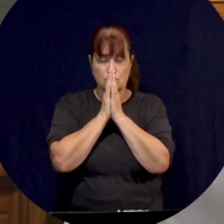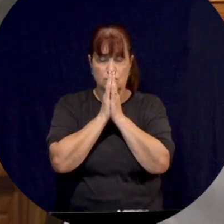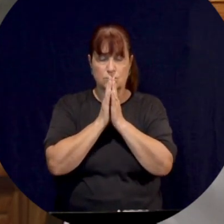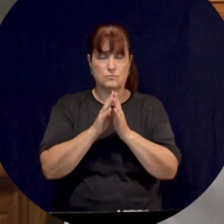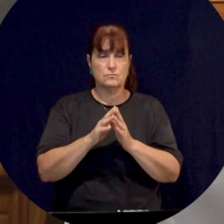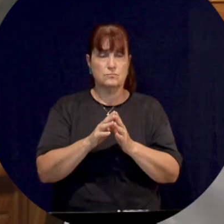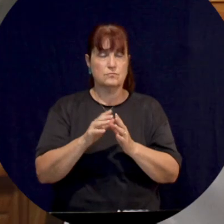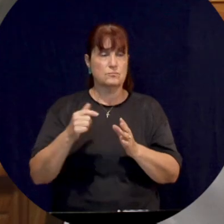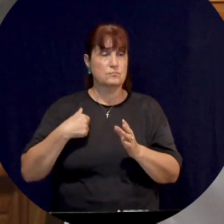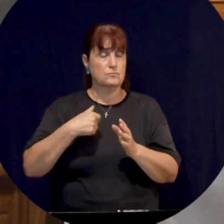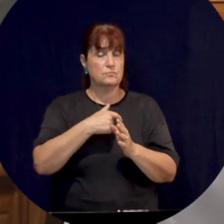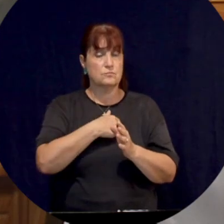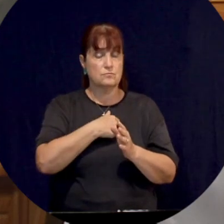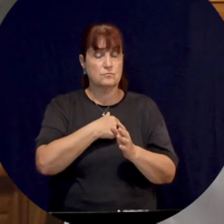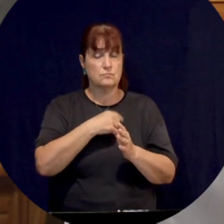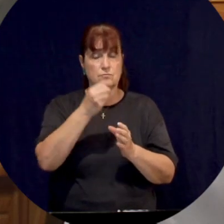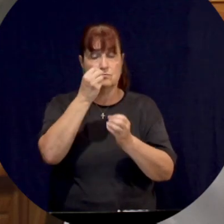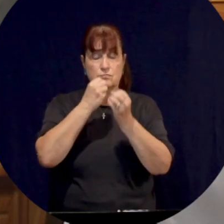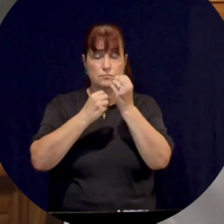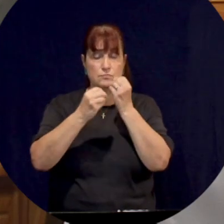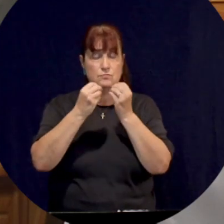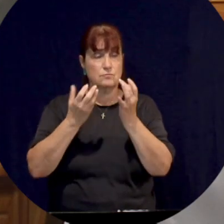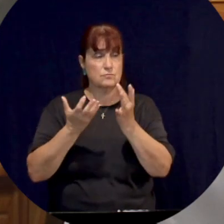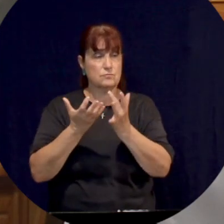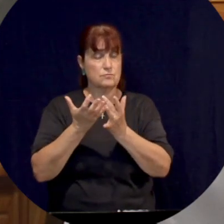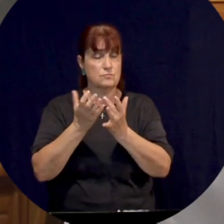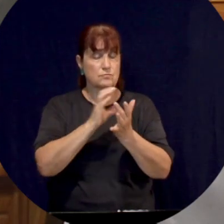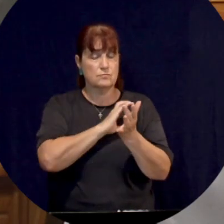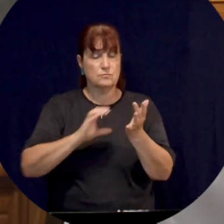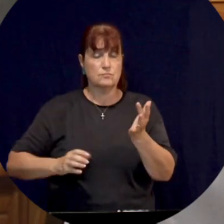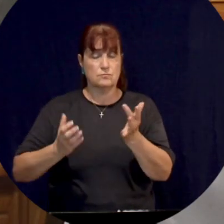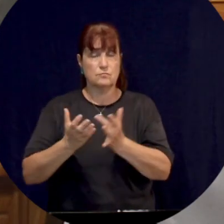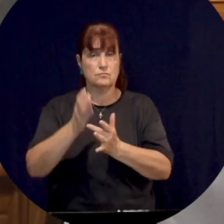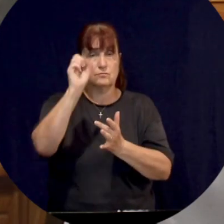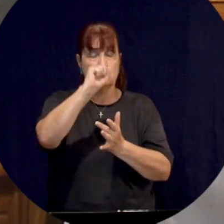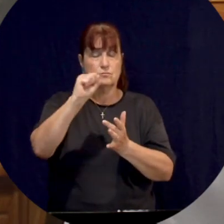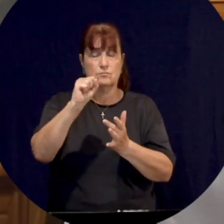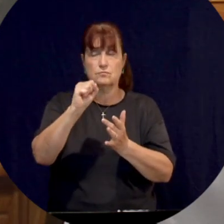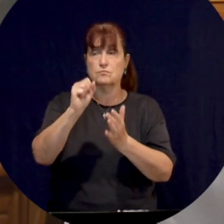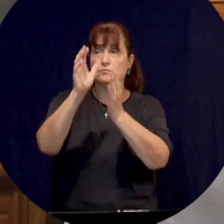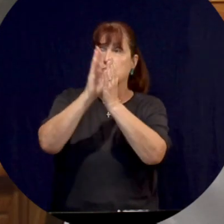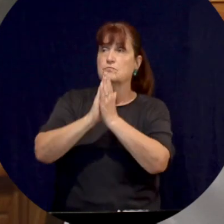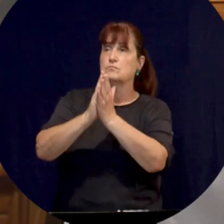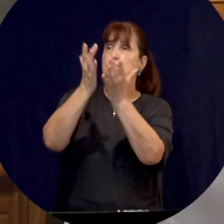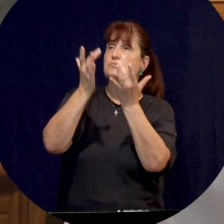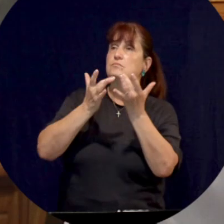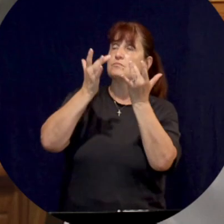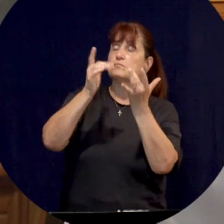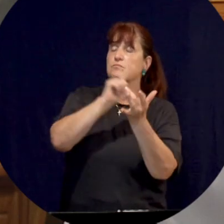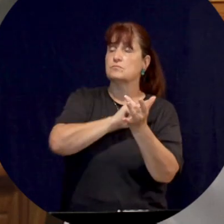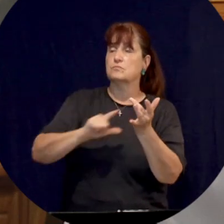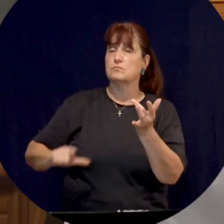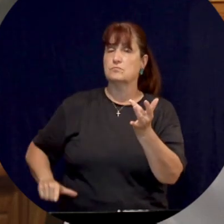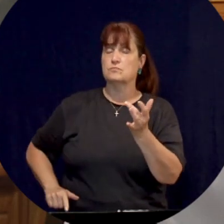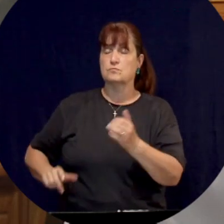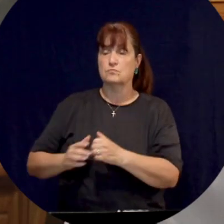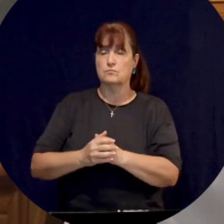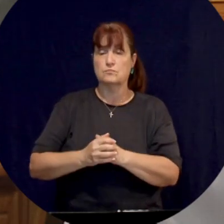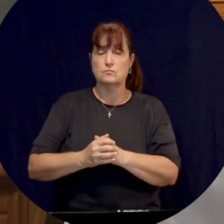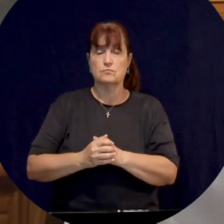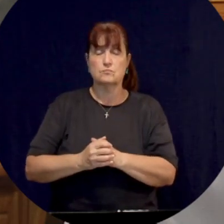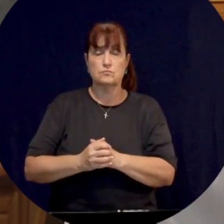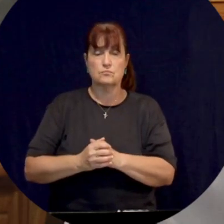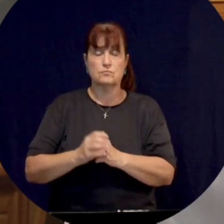Made partakers of Christ through these sacraments, we humbly implore your mercy, Lord, that conformed to